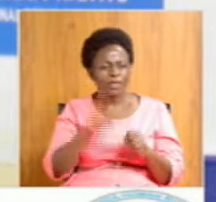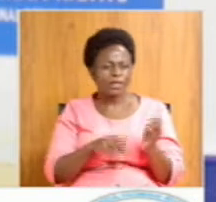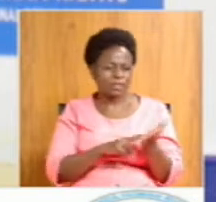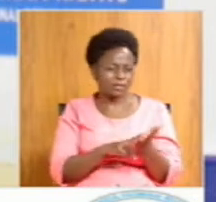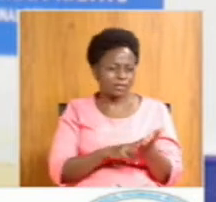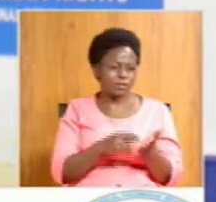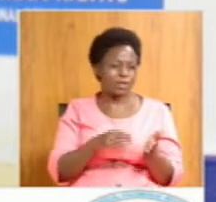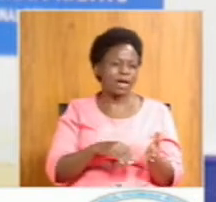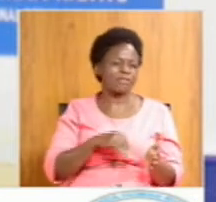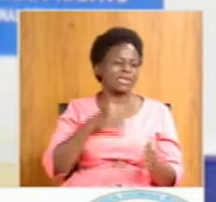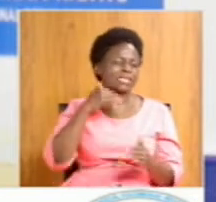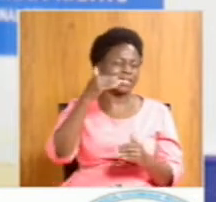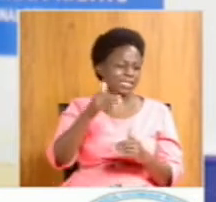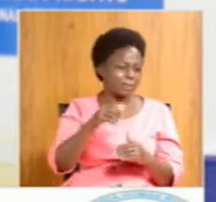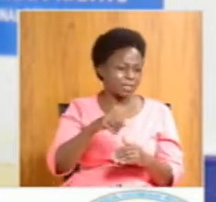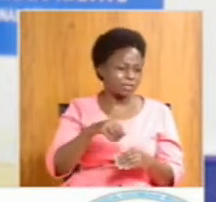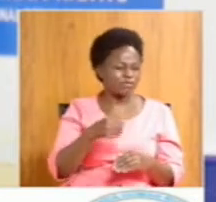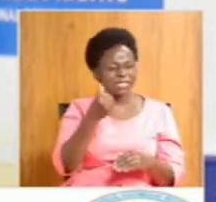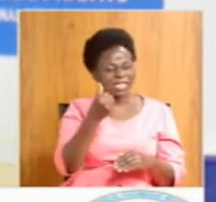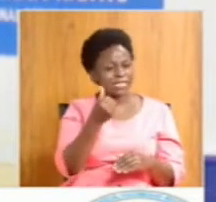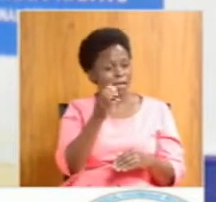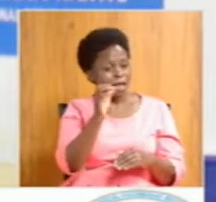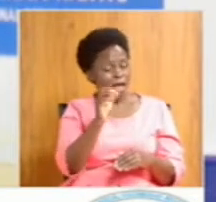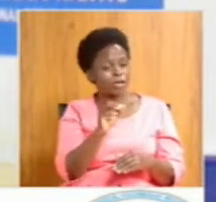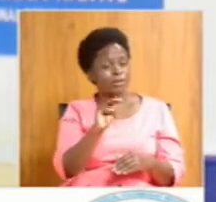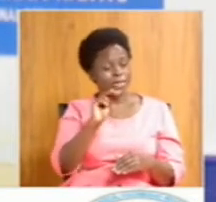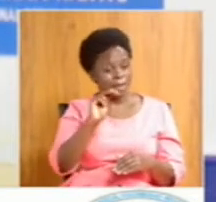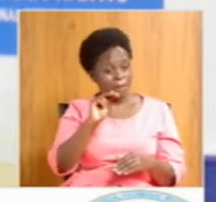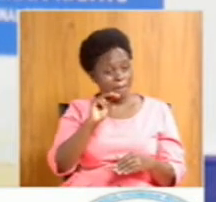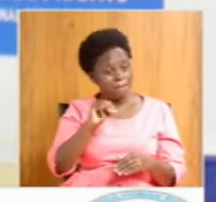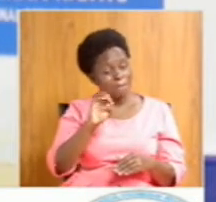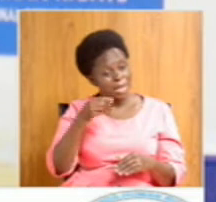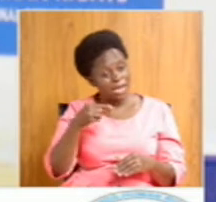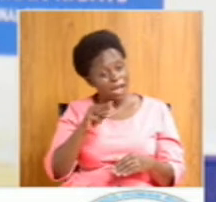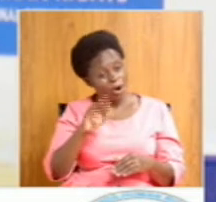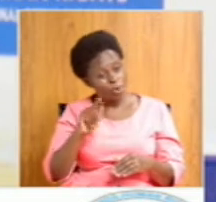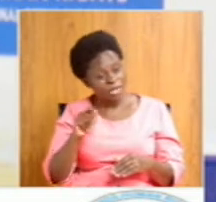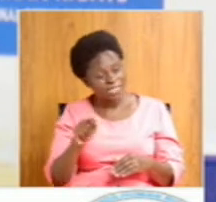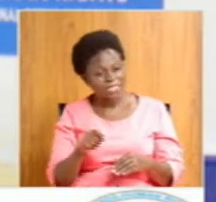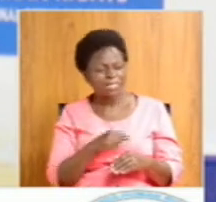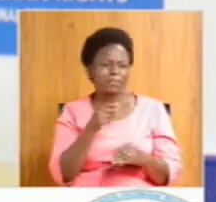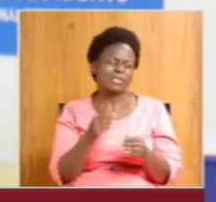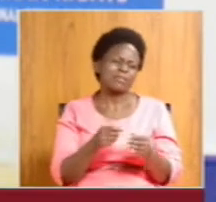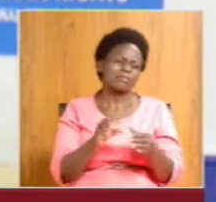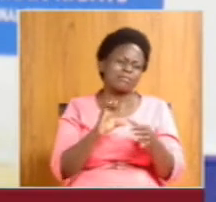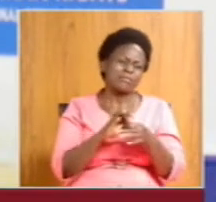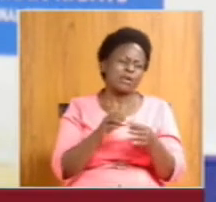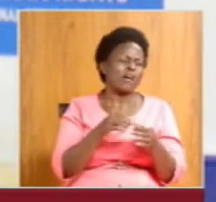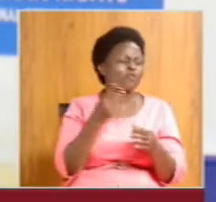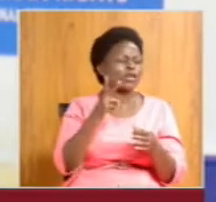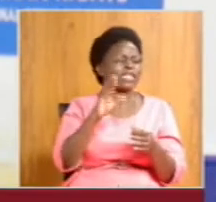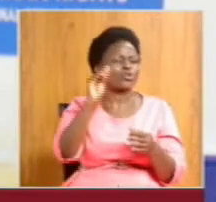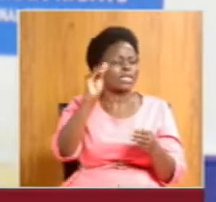We have an excess capacity of about 600 megawatts. And yet, in terms of connection, we have only 20 percent of the